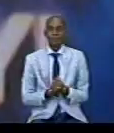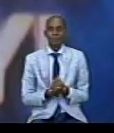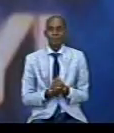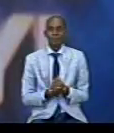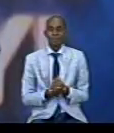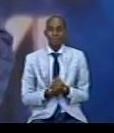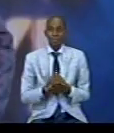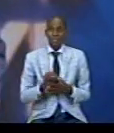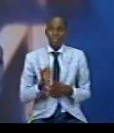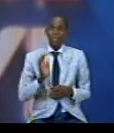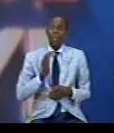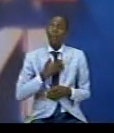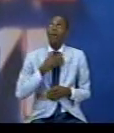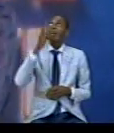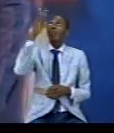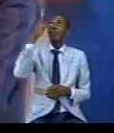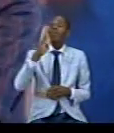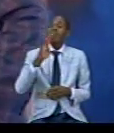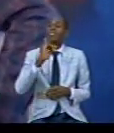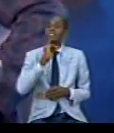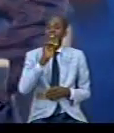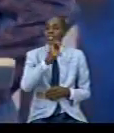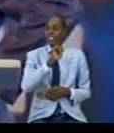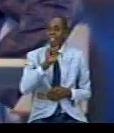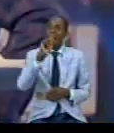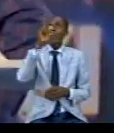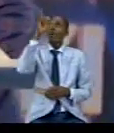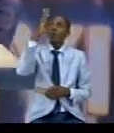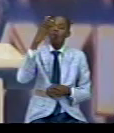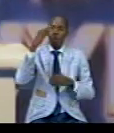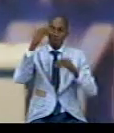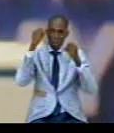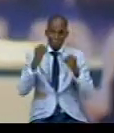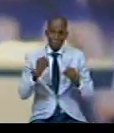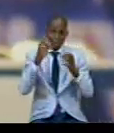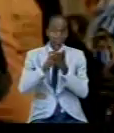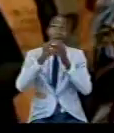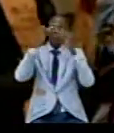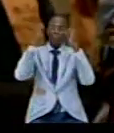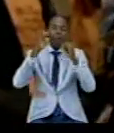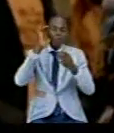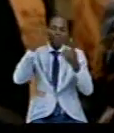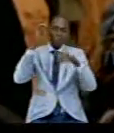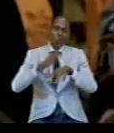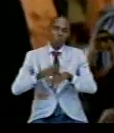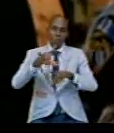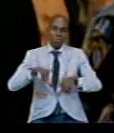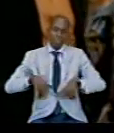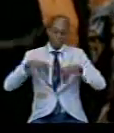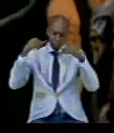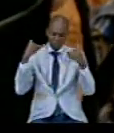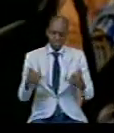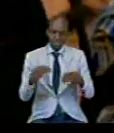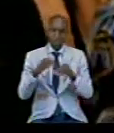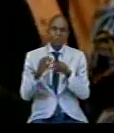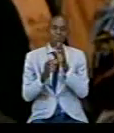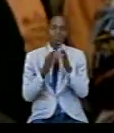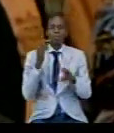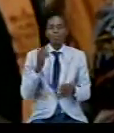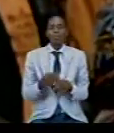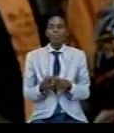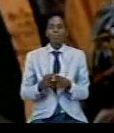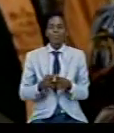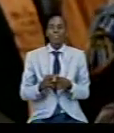please. It's a God of power. That power will come upon your life right now. Is anything